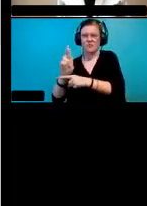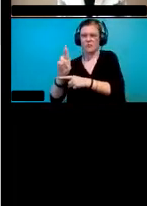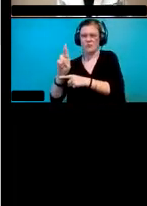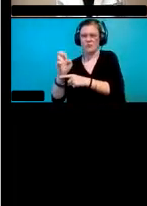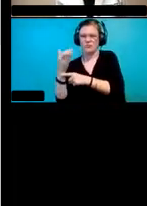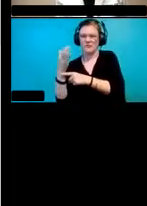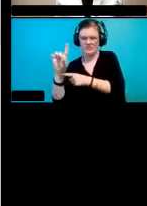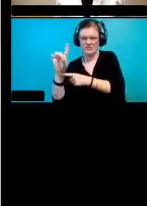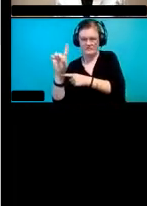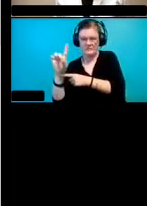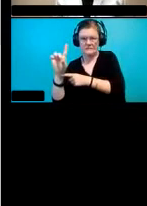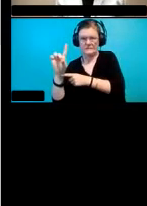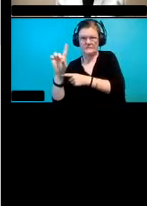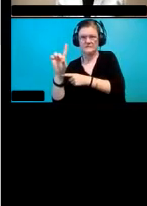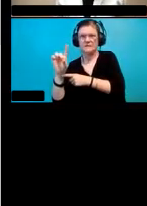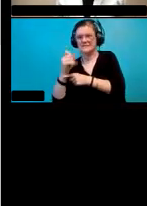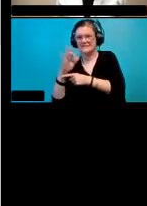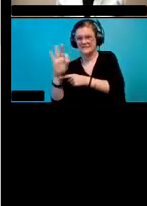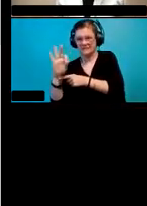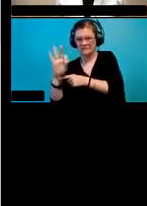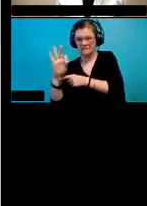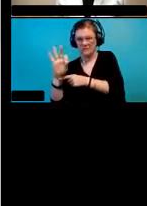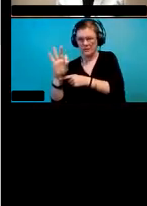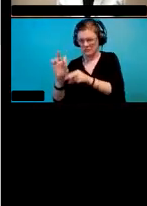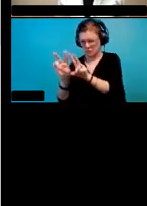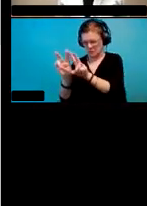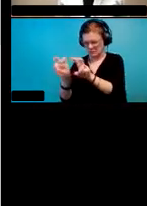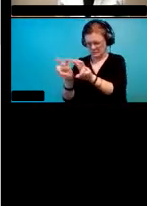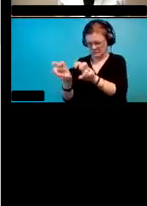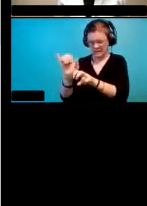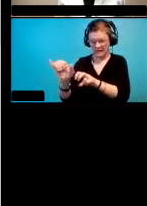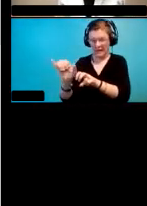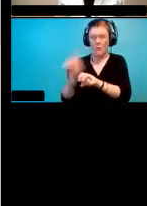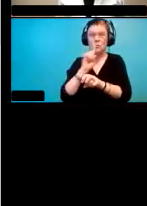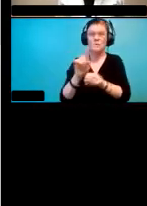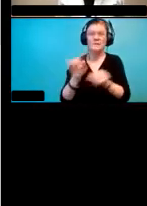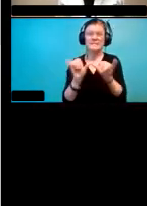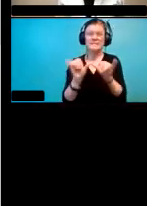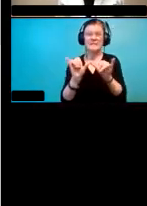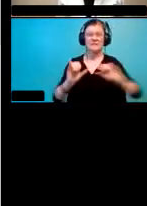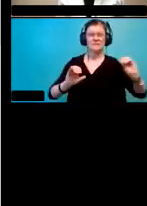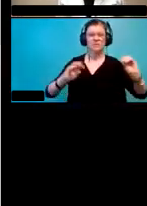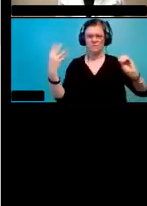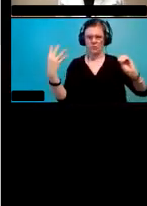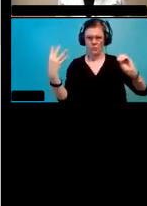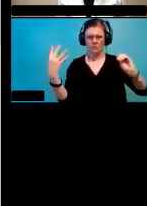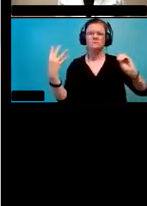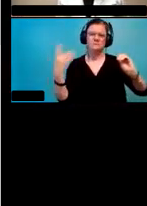And we are rating that again on a 0 to 4 scale.